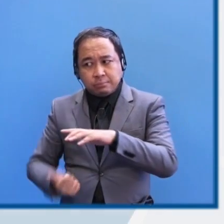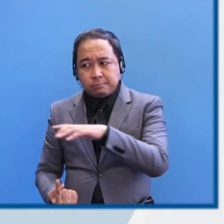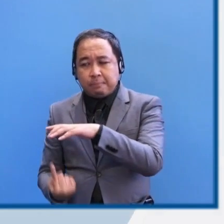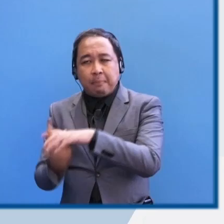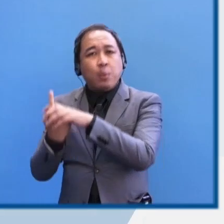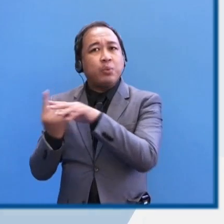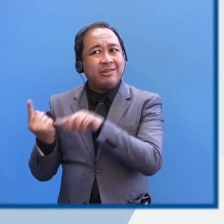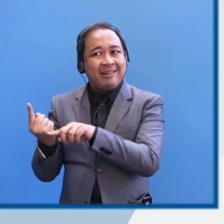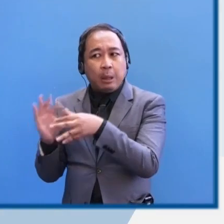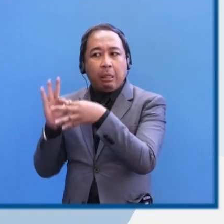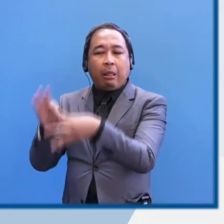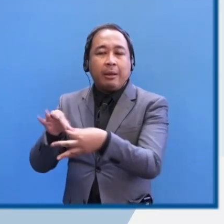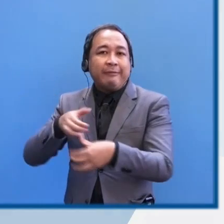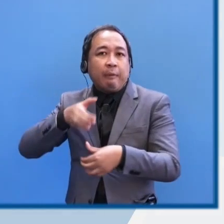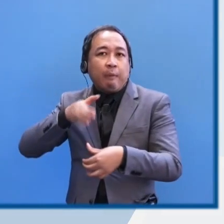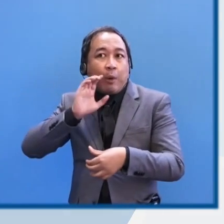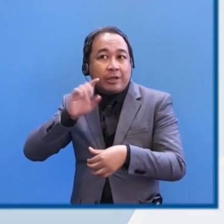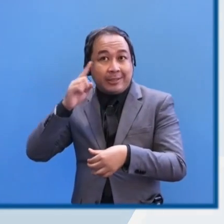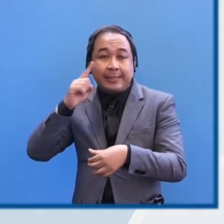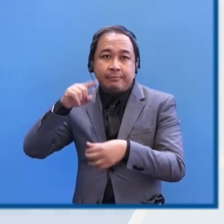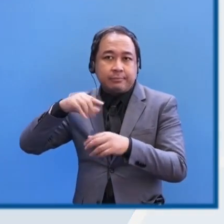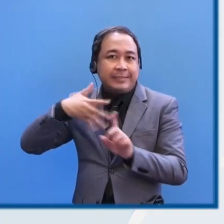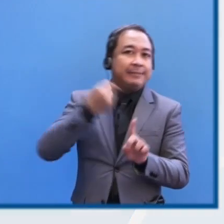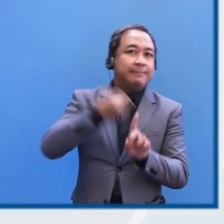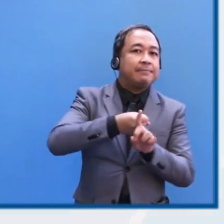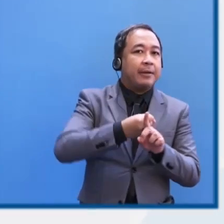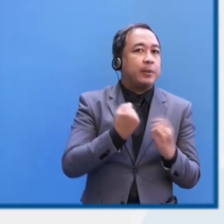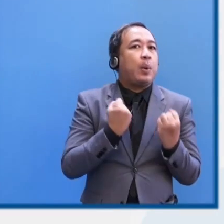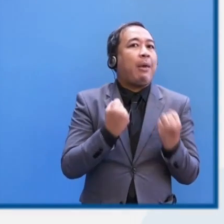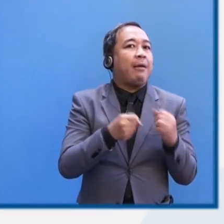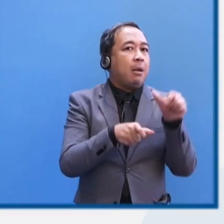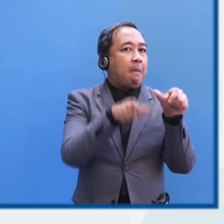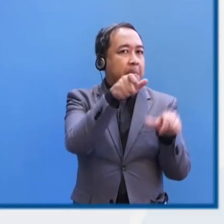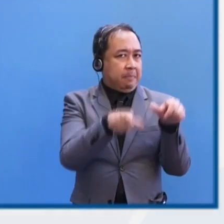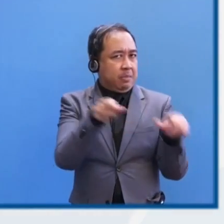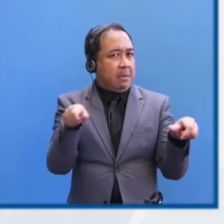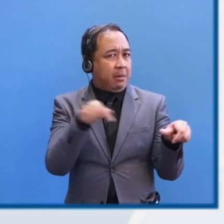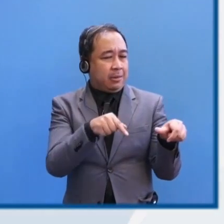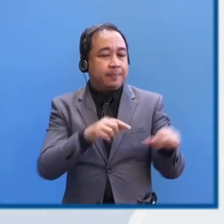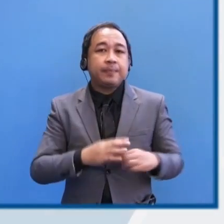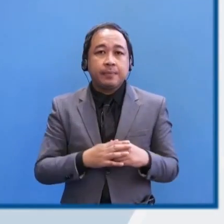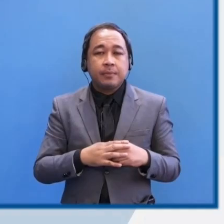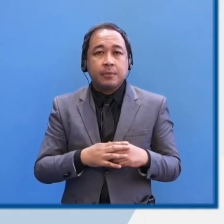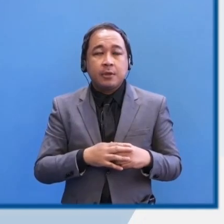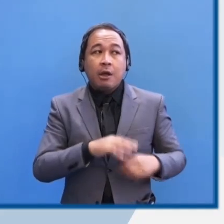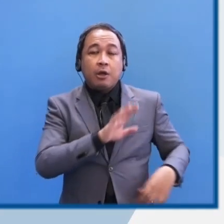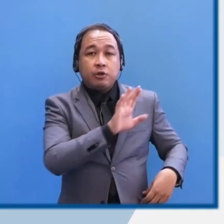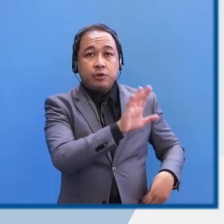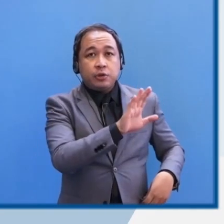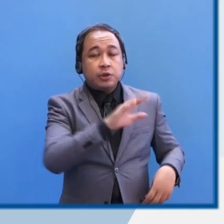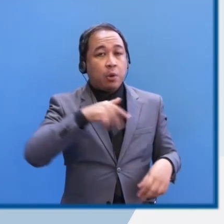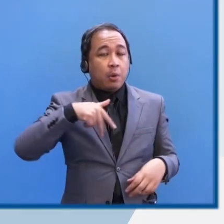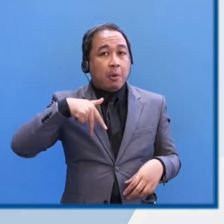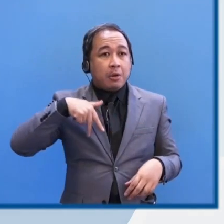course water is important for health. Is there a close relationship between your ministry and the Ministry of